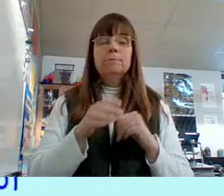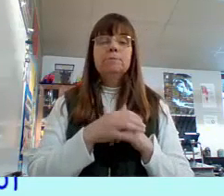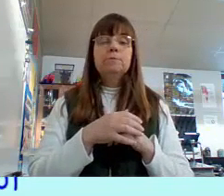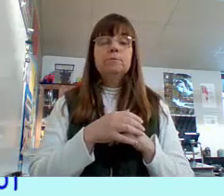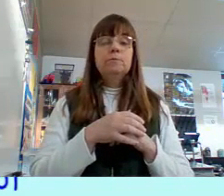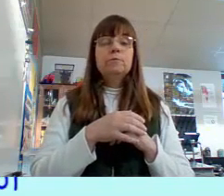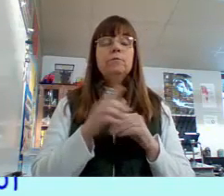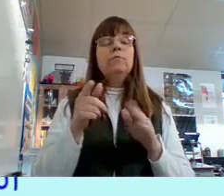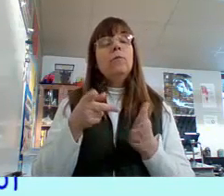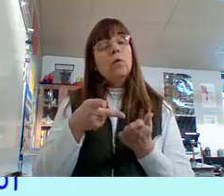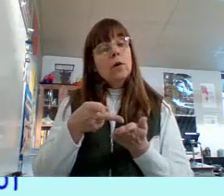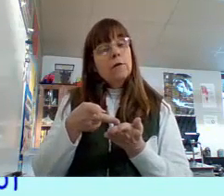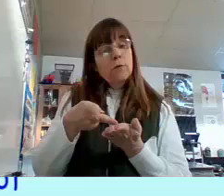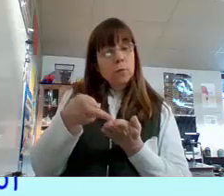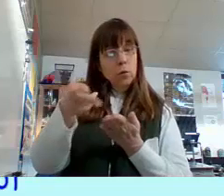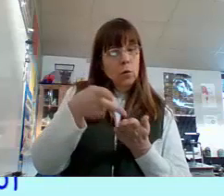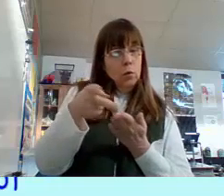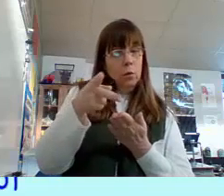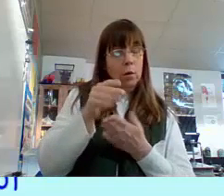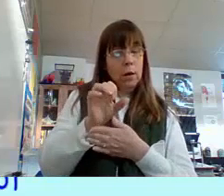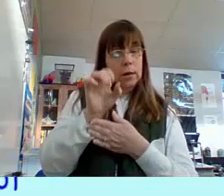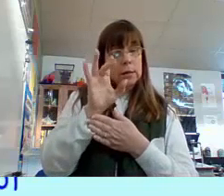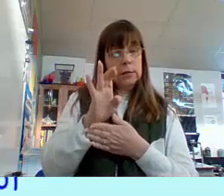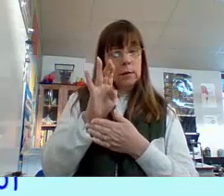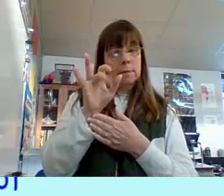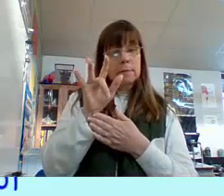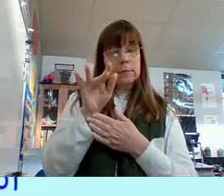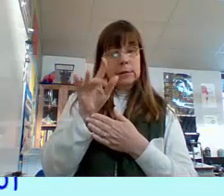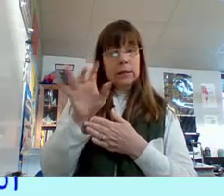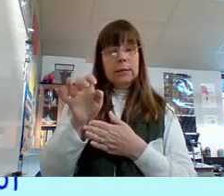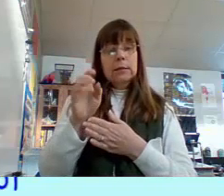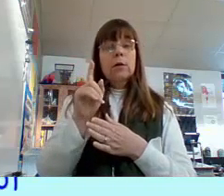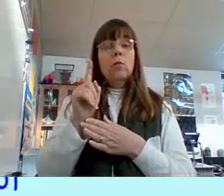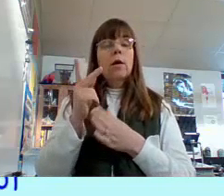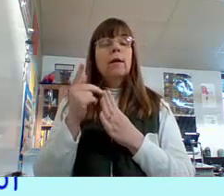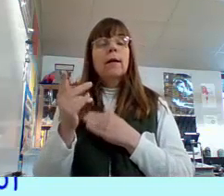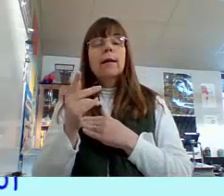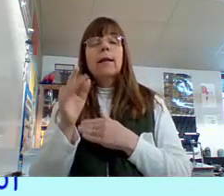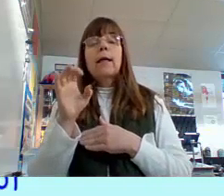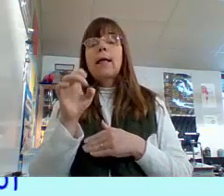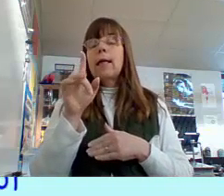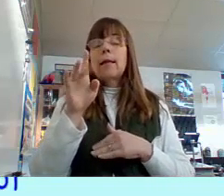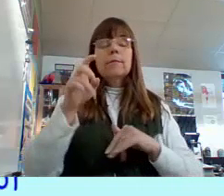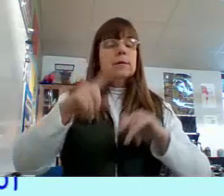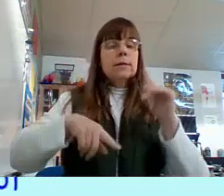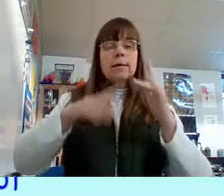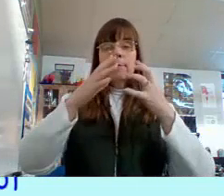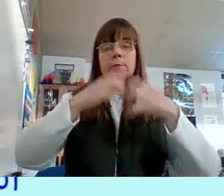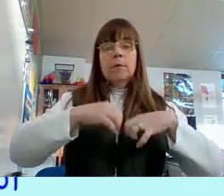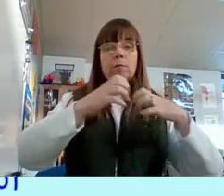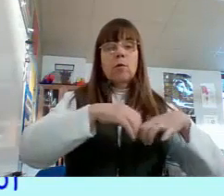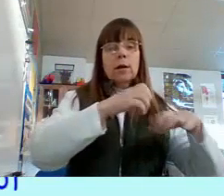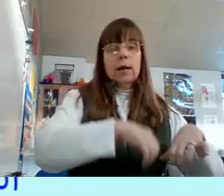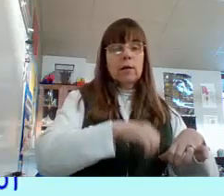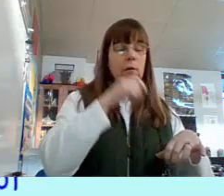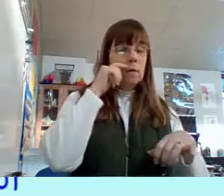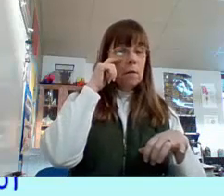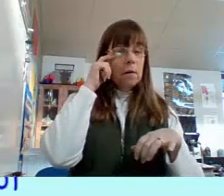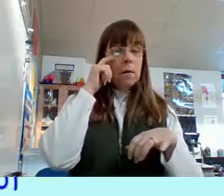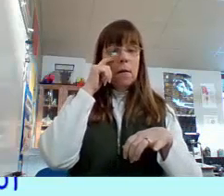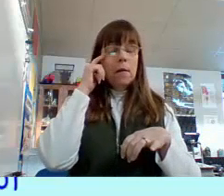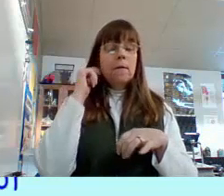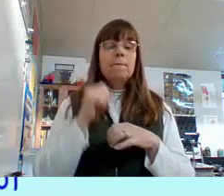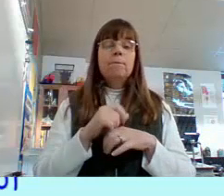Then there's a pure substance, and that's one kind of matter. So these are like the elements. They can't be broken down any further. So if you look at the